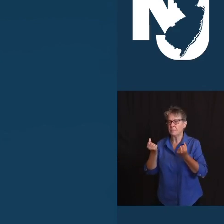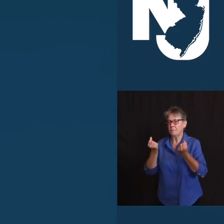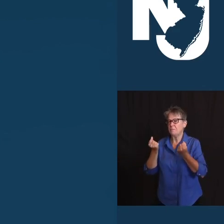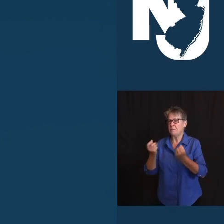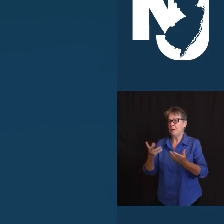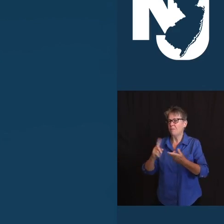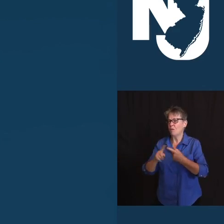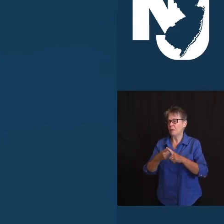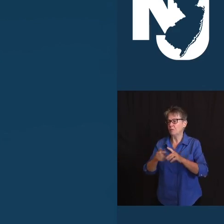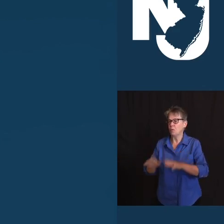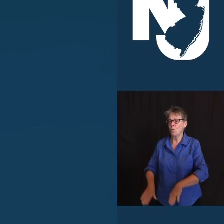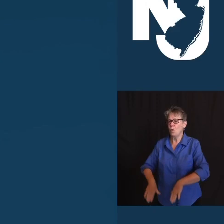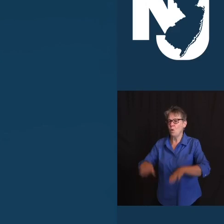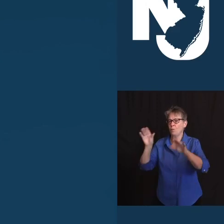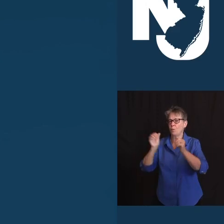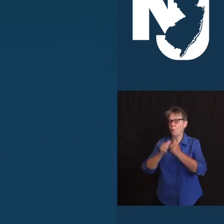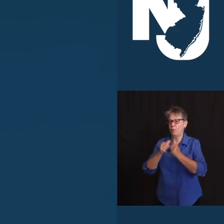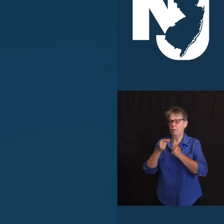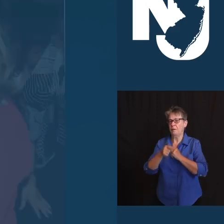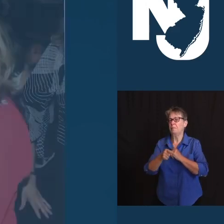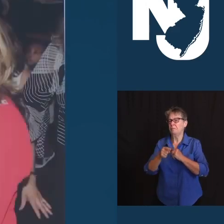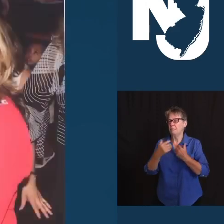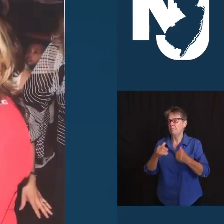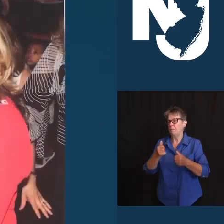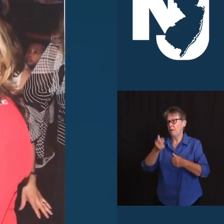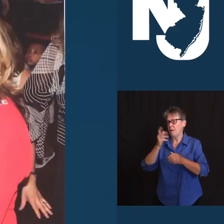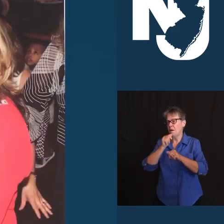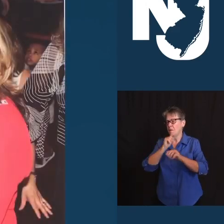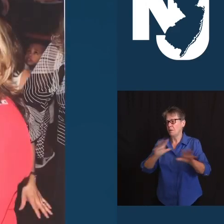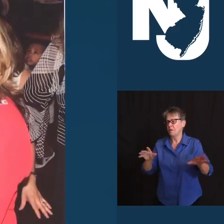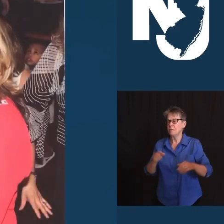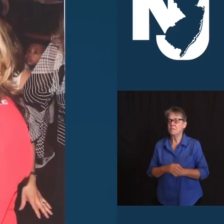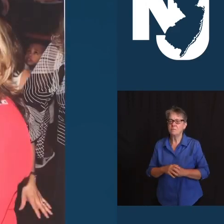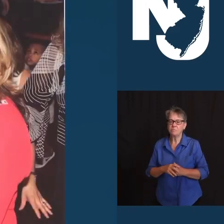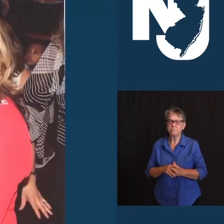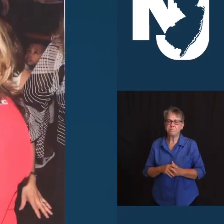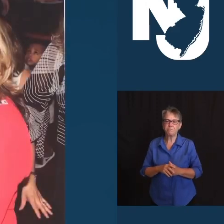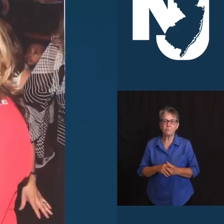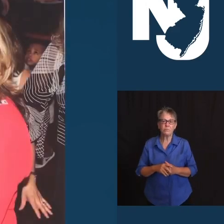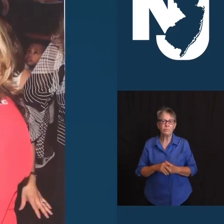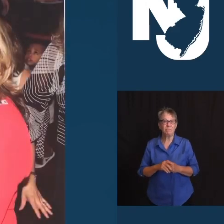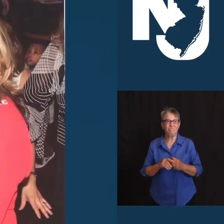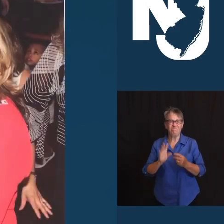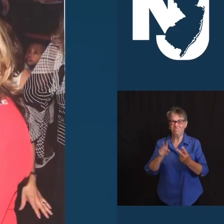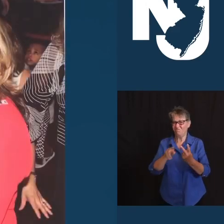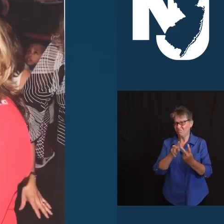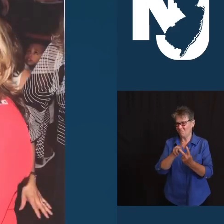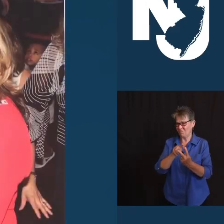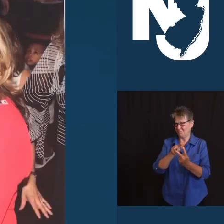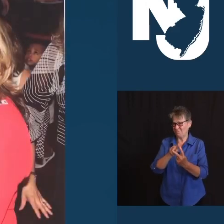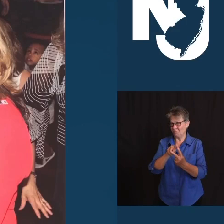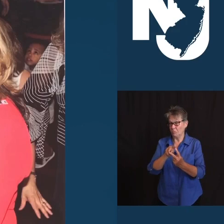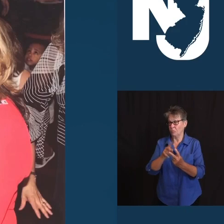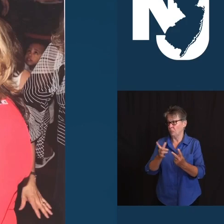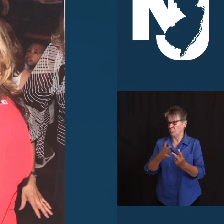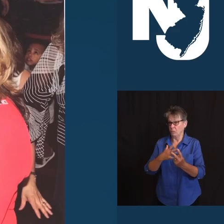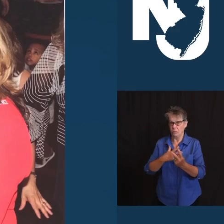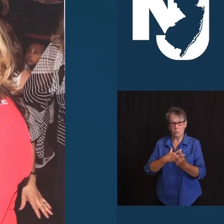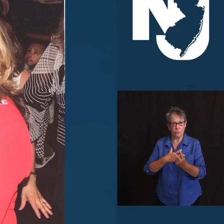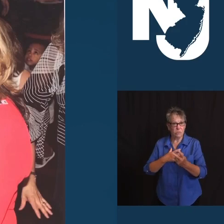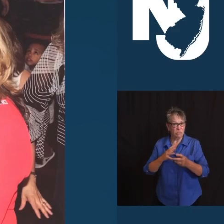over you. Two others, and this is another crushing story, who have been lost were